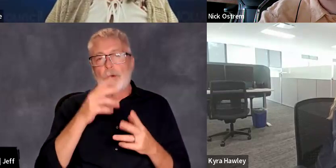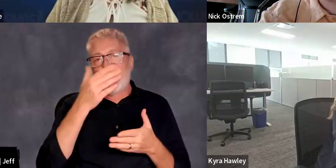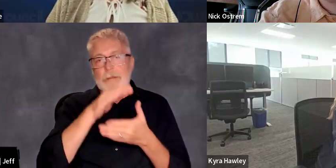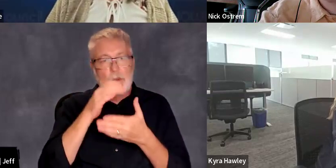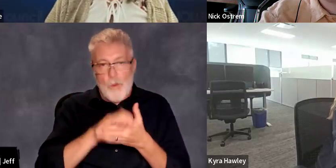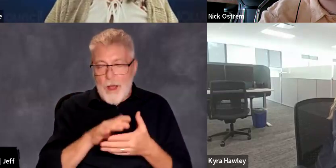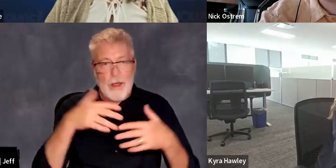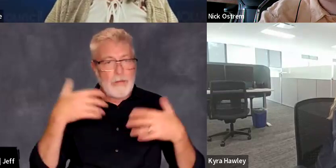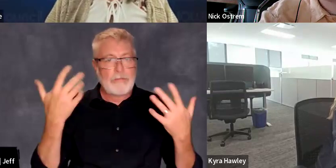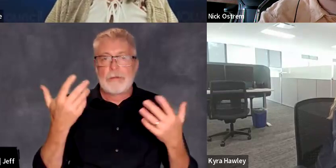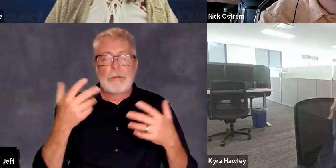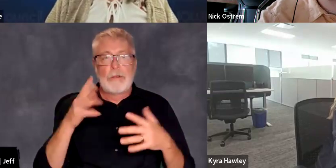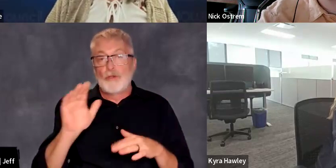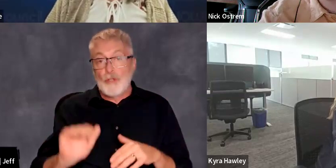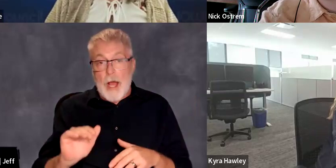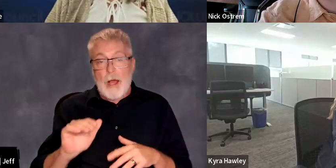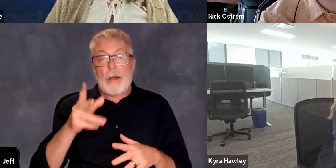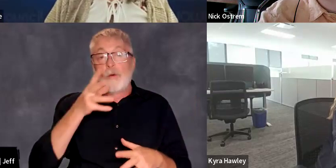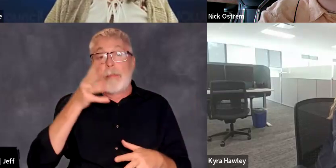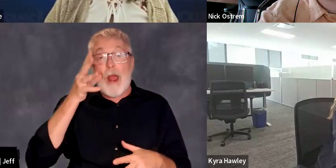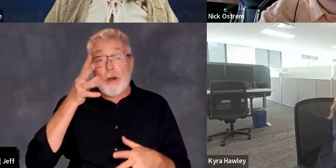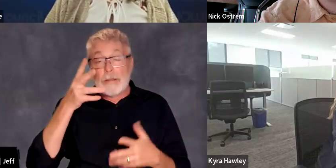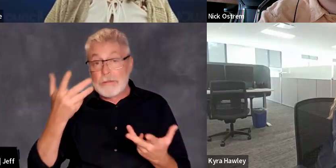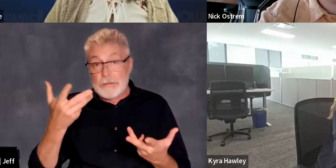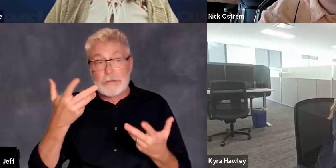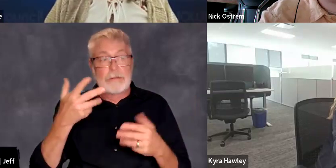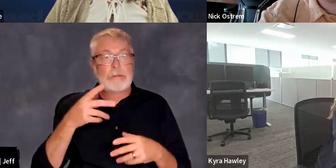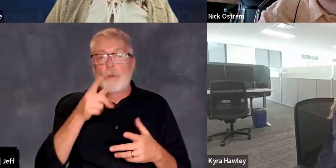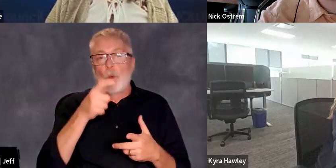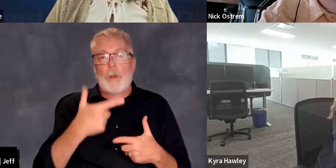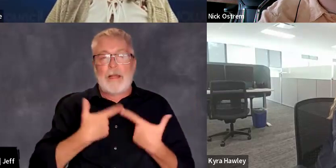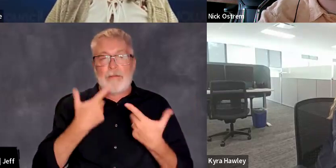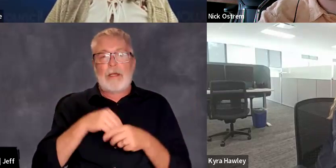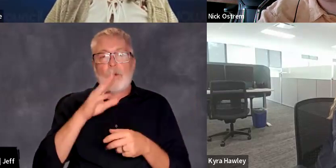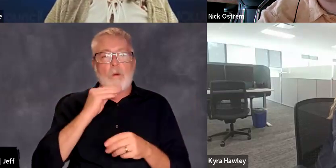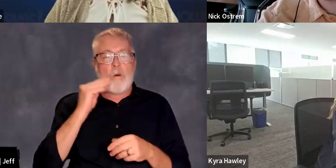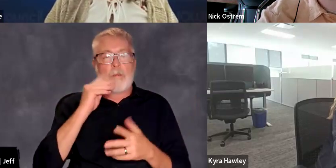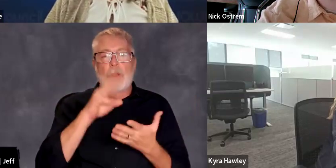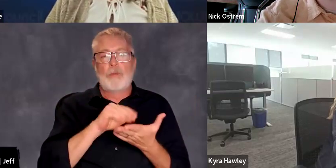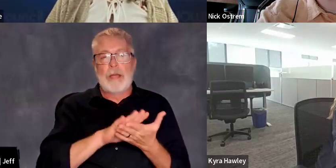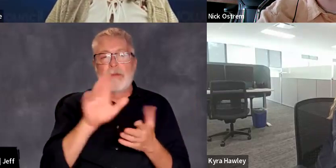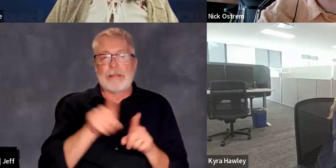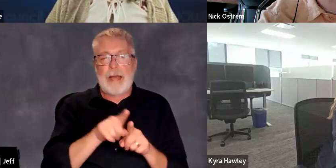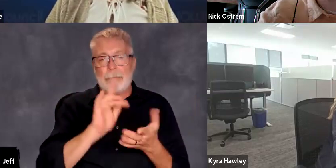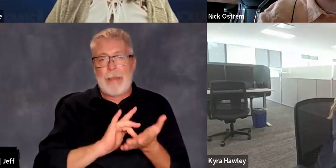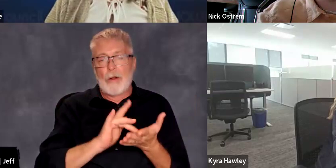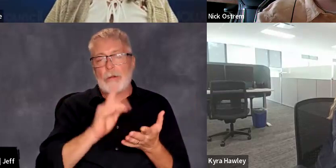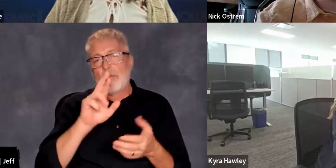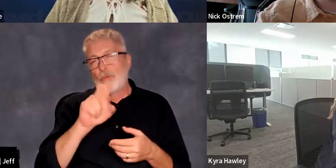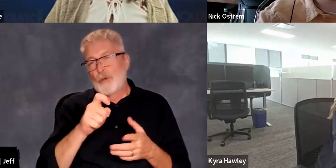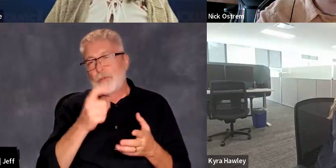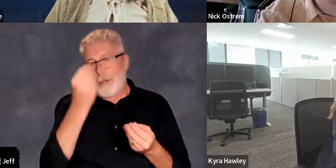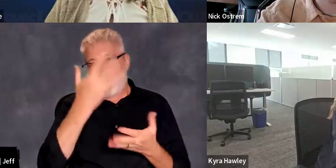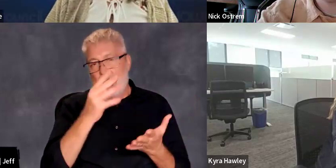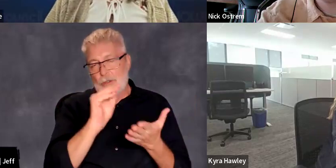um, your child, your parent, you can include the exact same medication and prescription information for them, and the